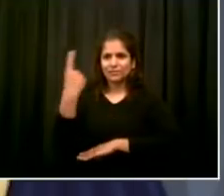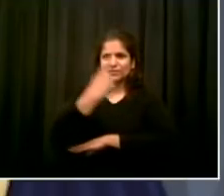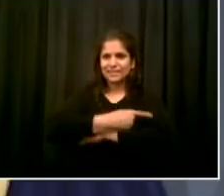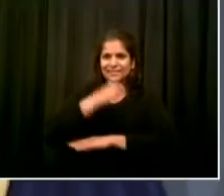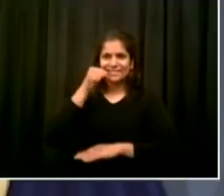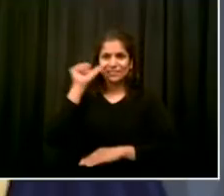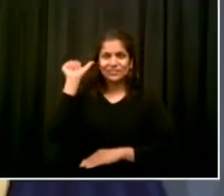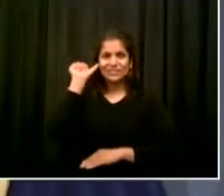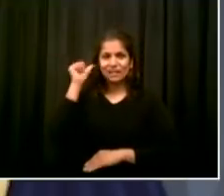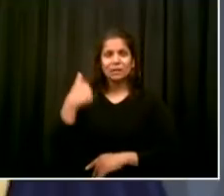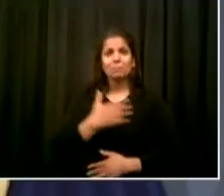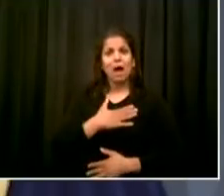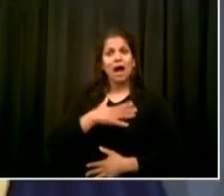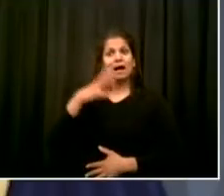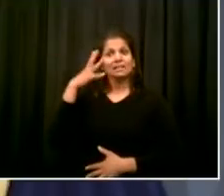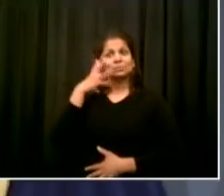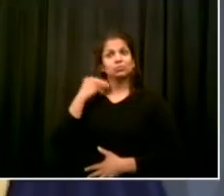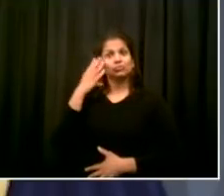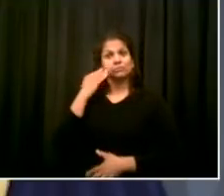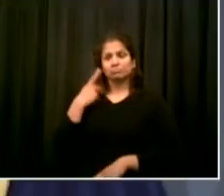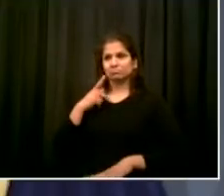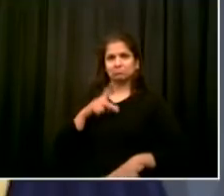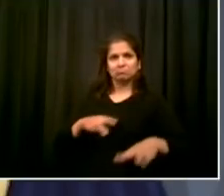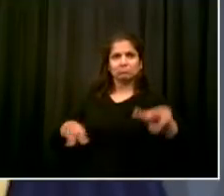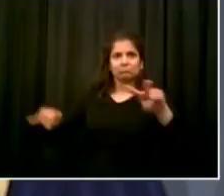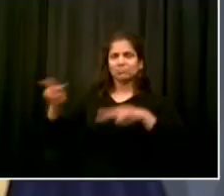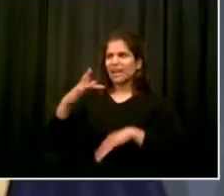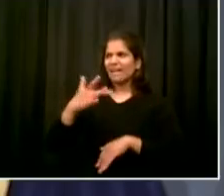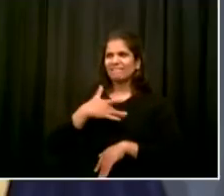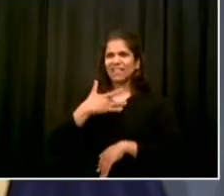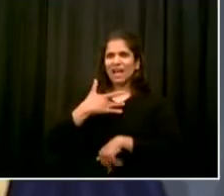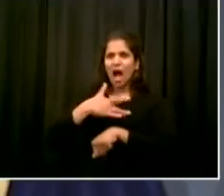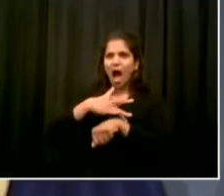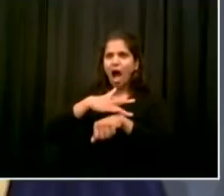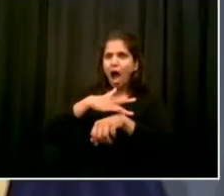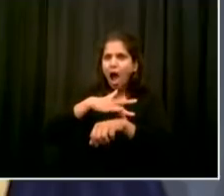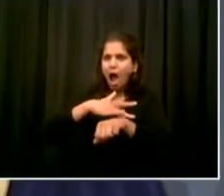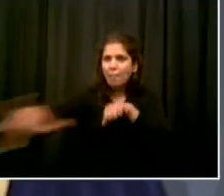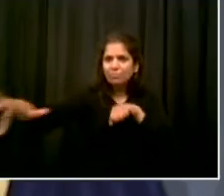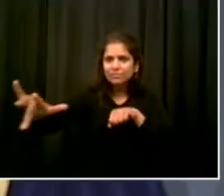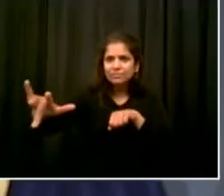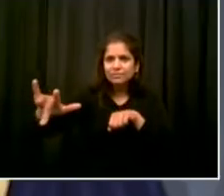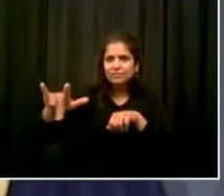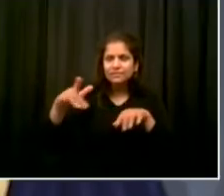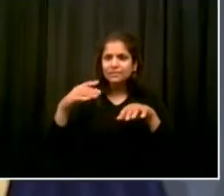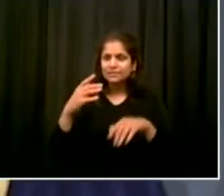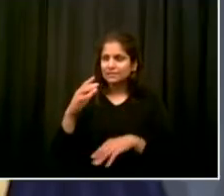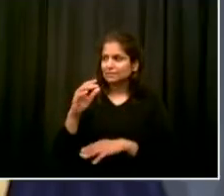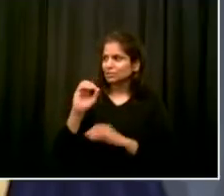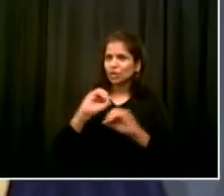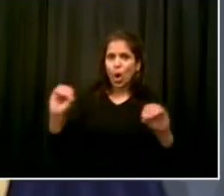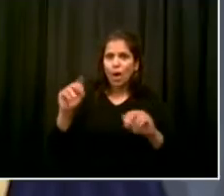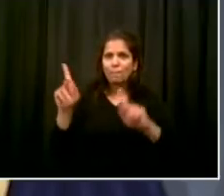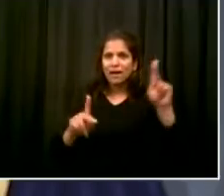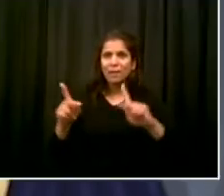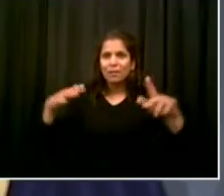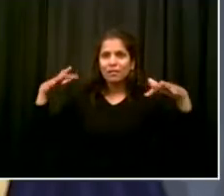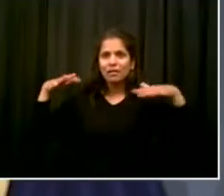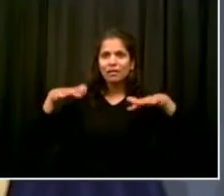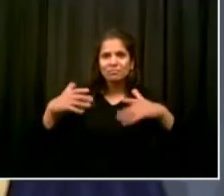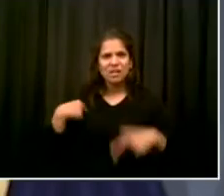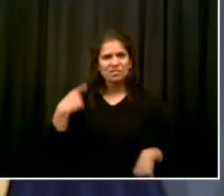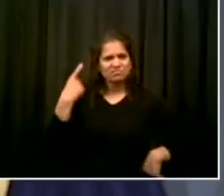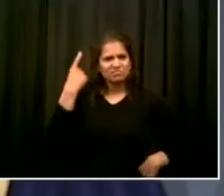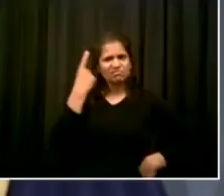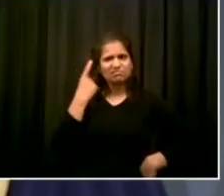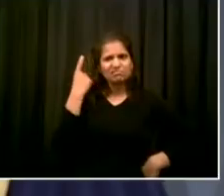complying with the restrictions? And as we turn more towards phase 2, people will start to get